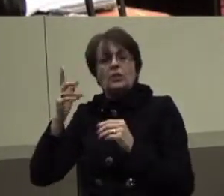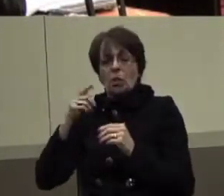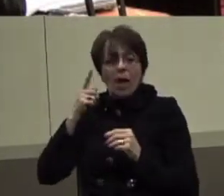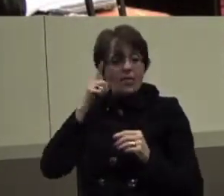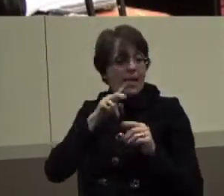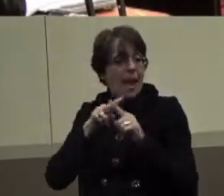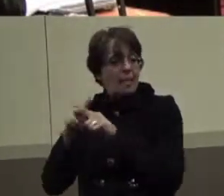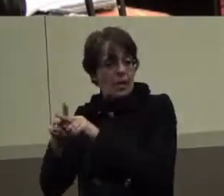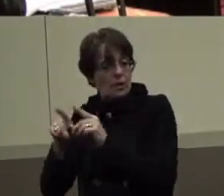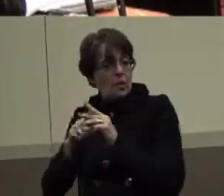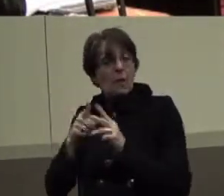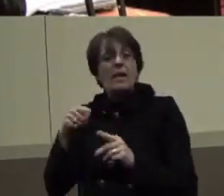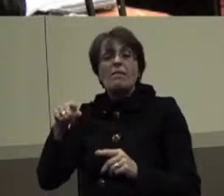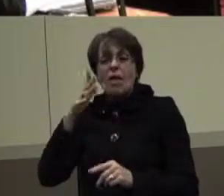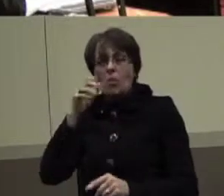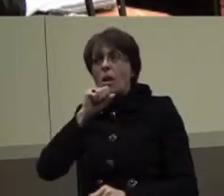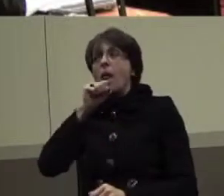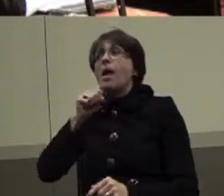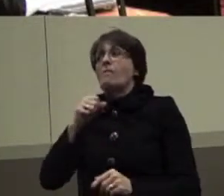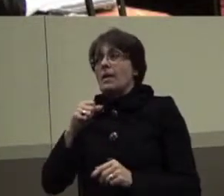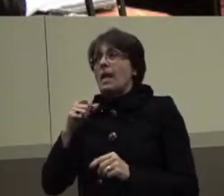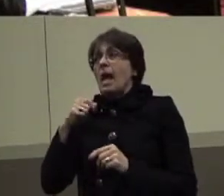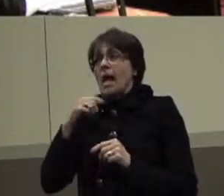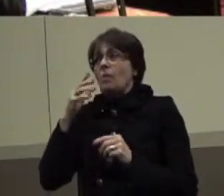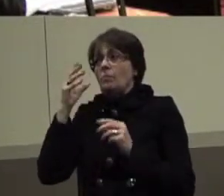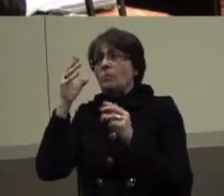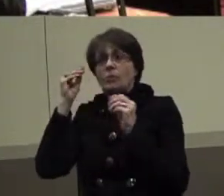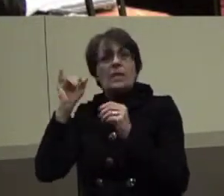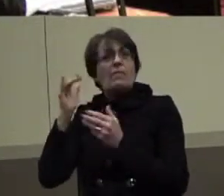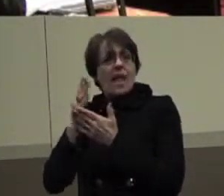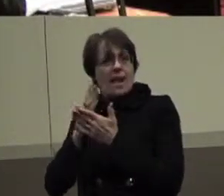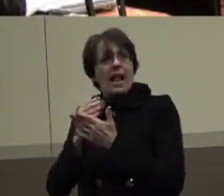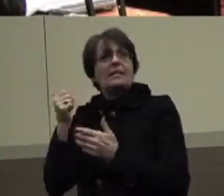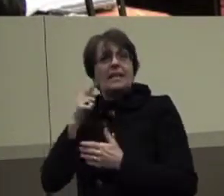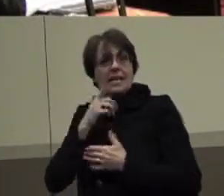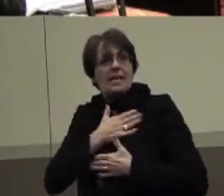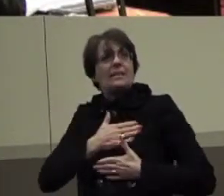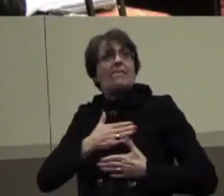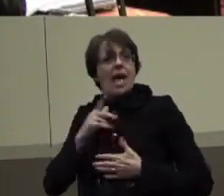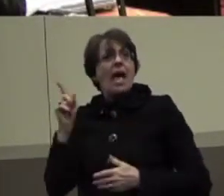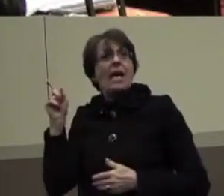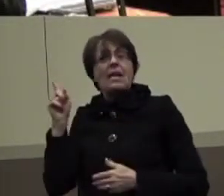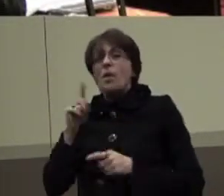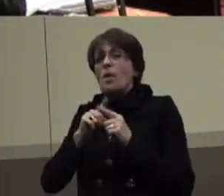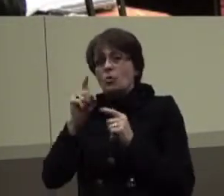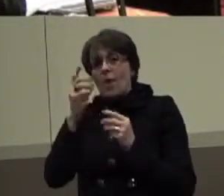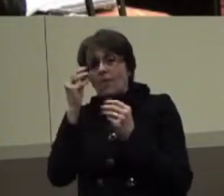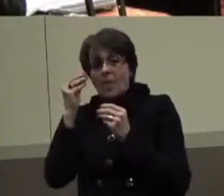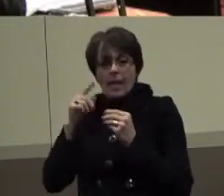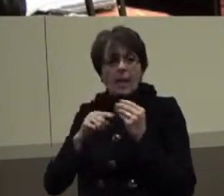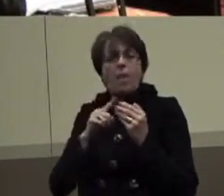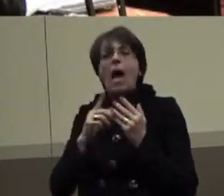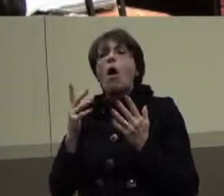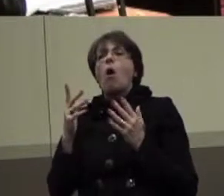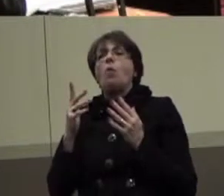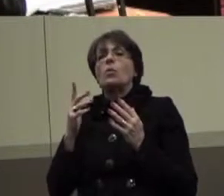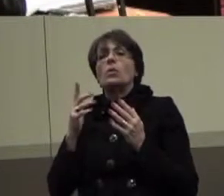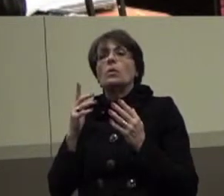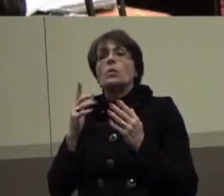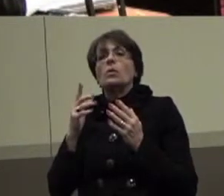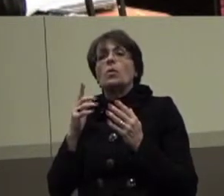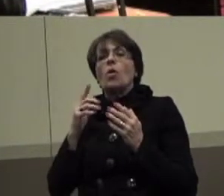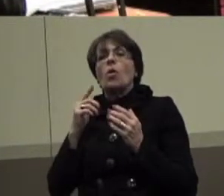beginning. I think they love it, and I actually teach this very lesson. It's very fun, but You just have to think about that. Our getting back